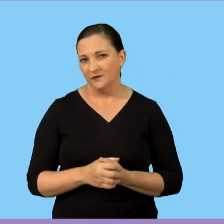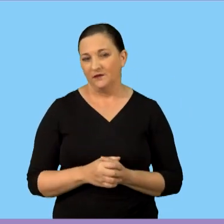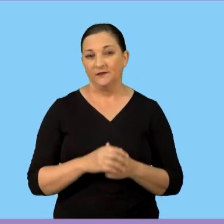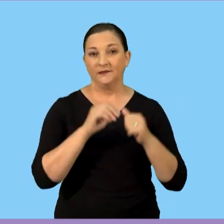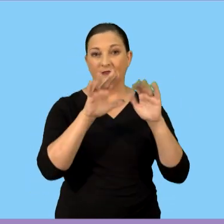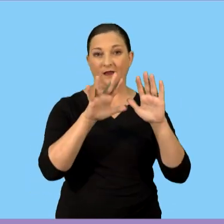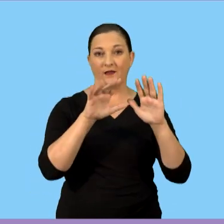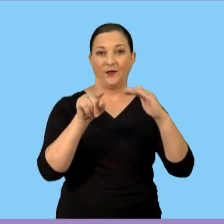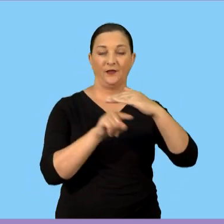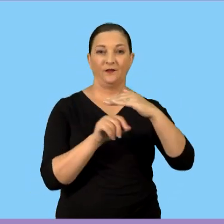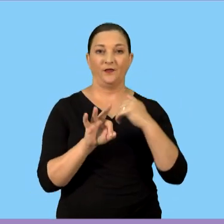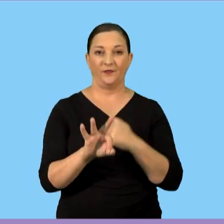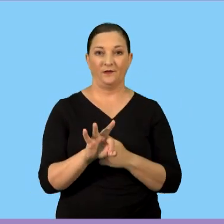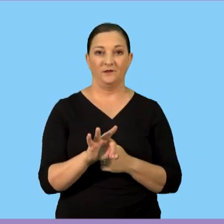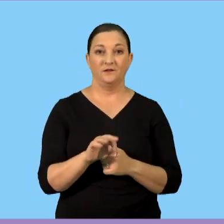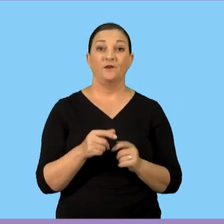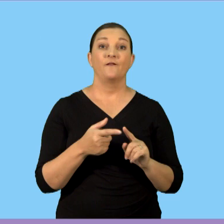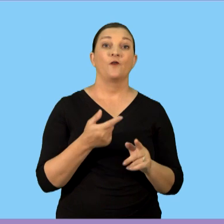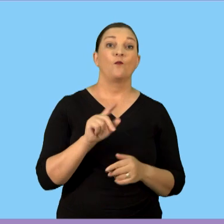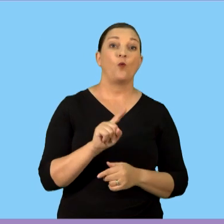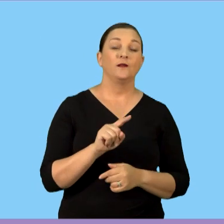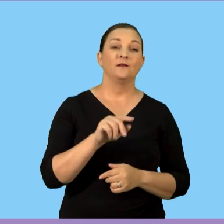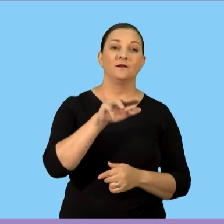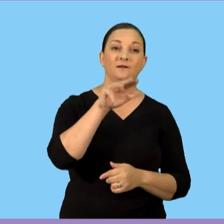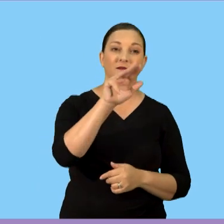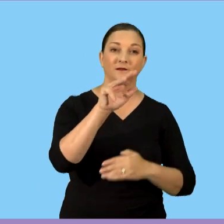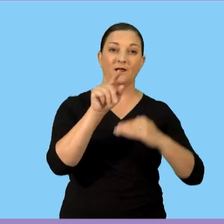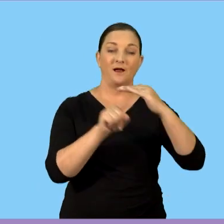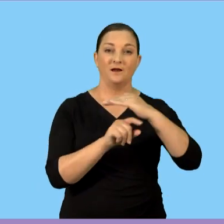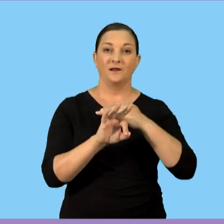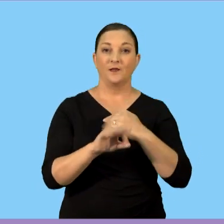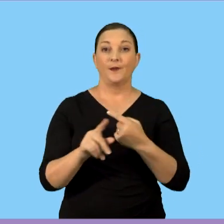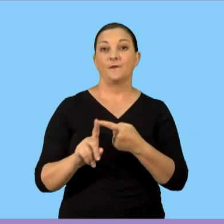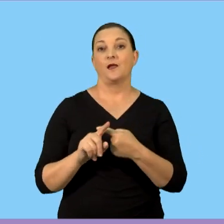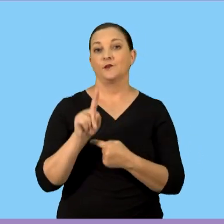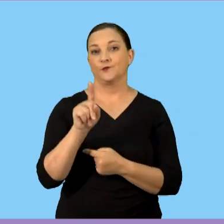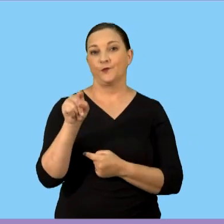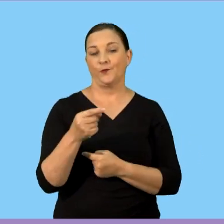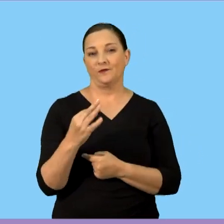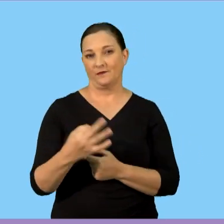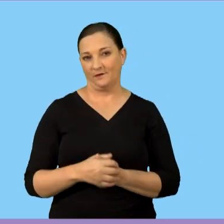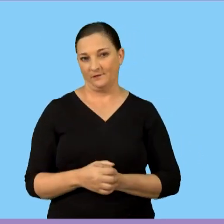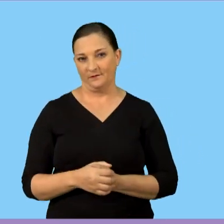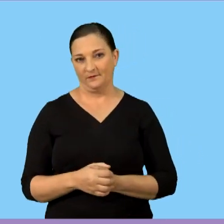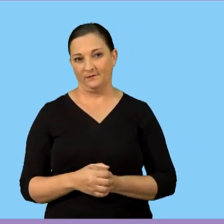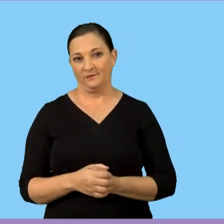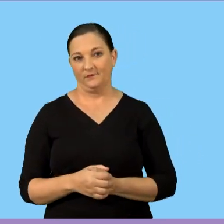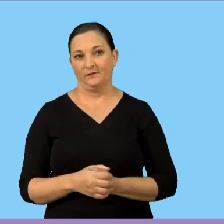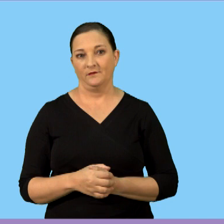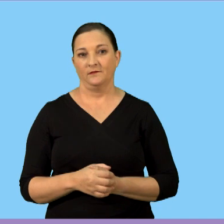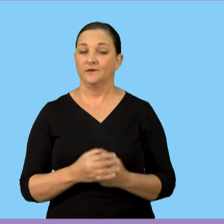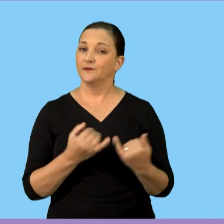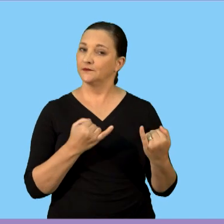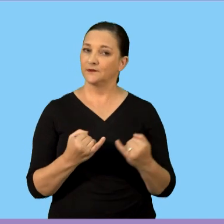10/3? We know that 10/3 comes from 9/3 plus 1/3. third. That's one way that we